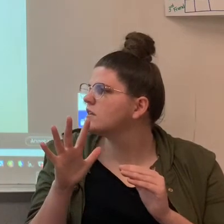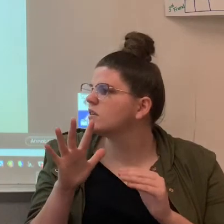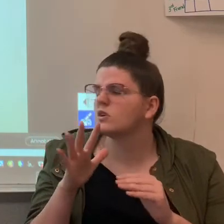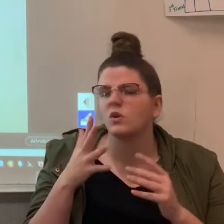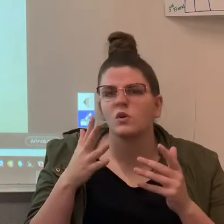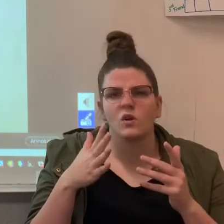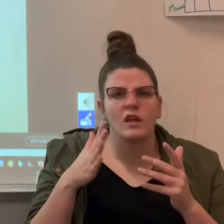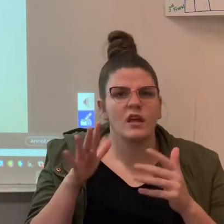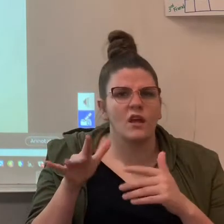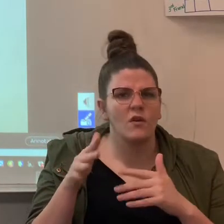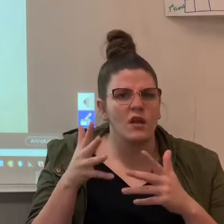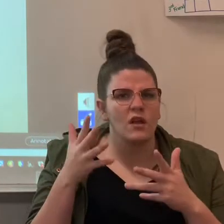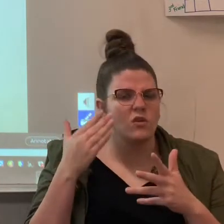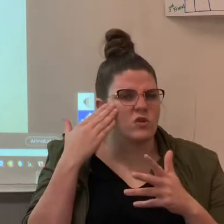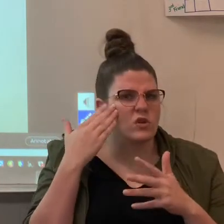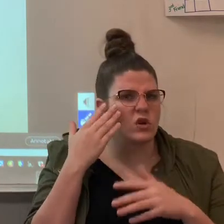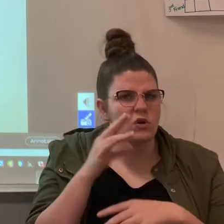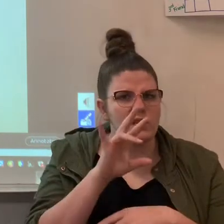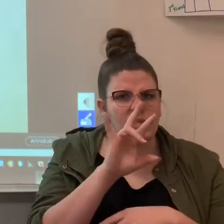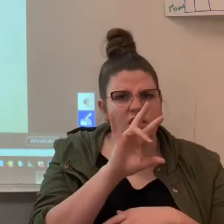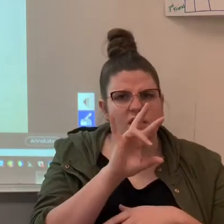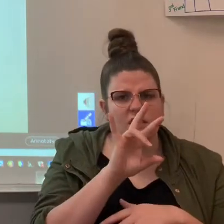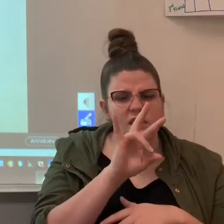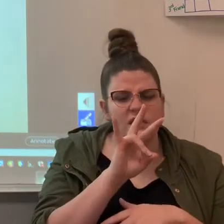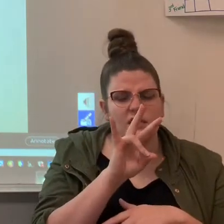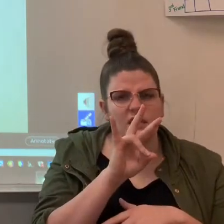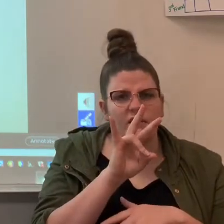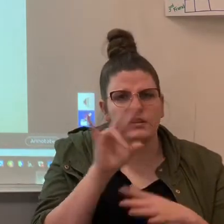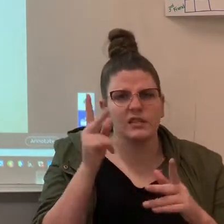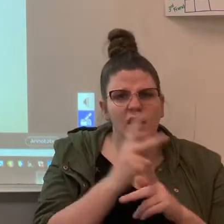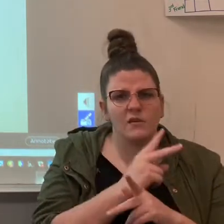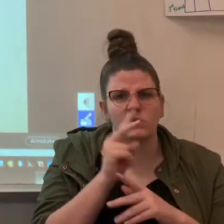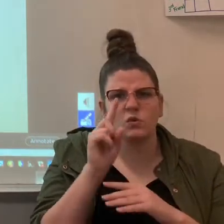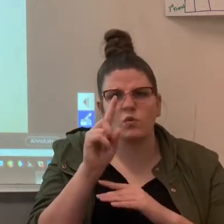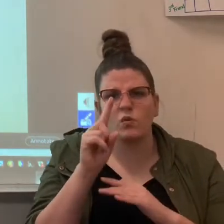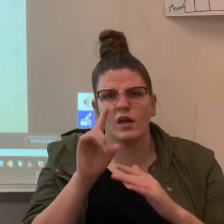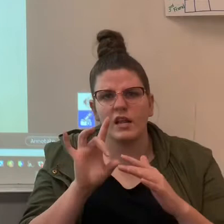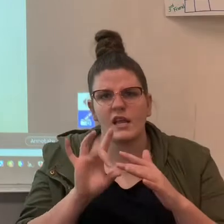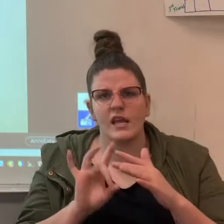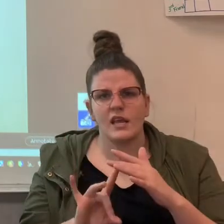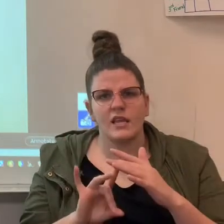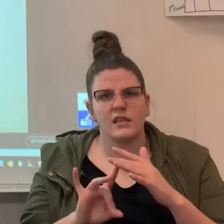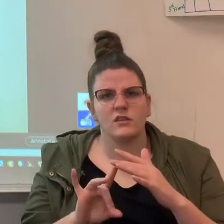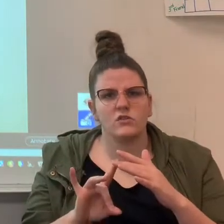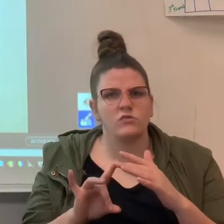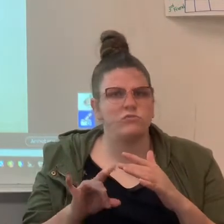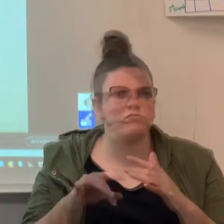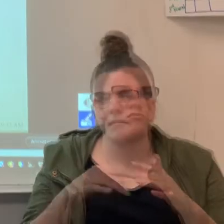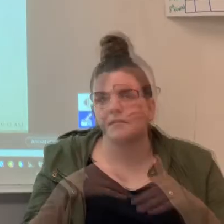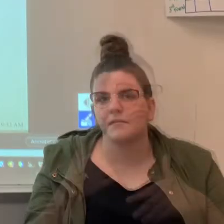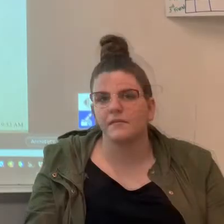1/8. So 7 times 5 is 35.